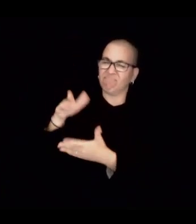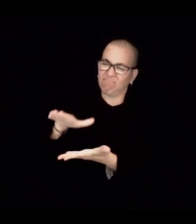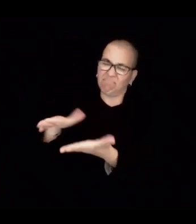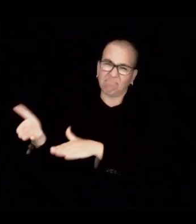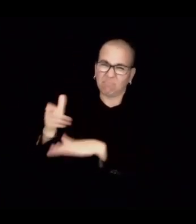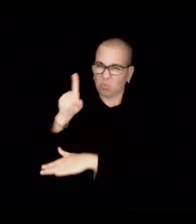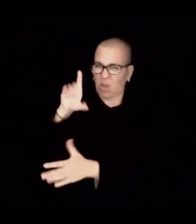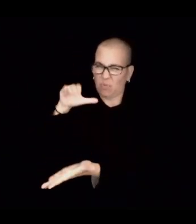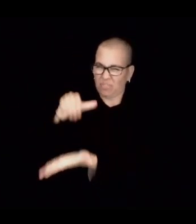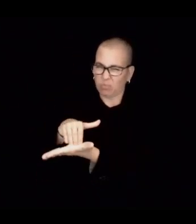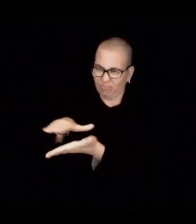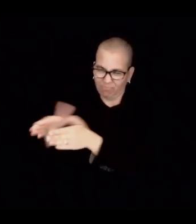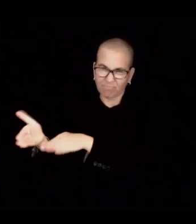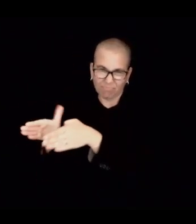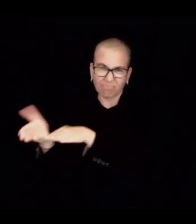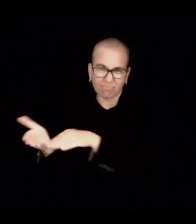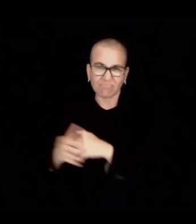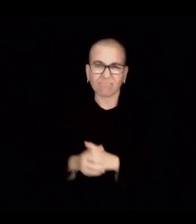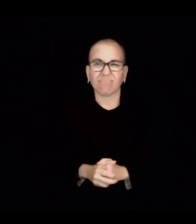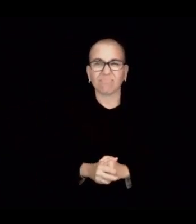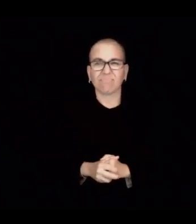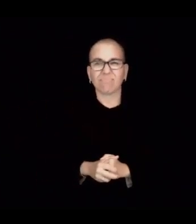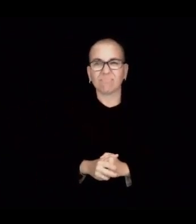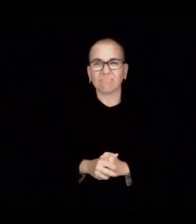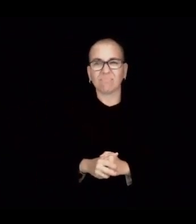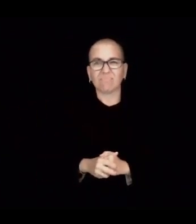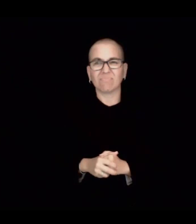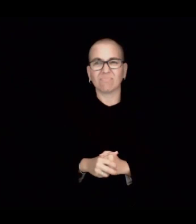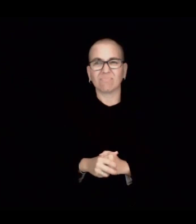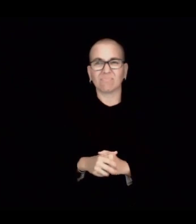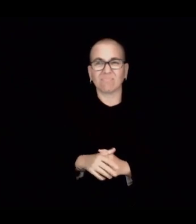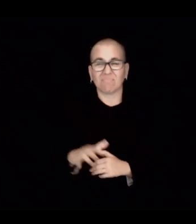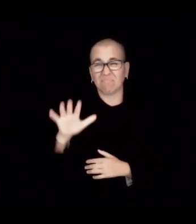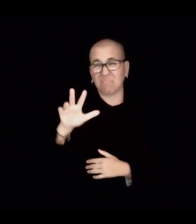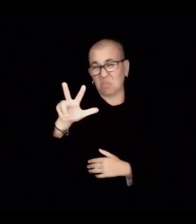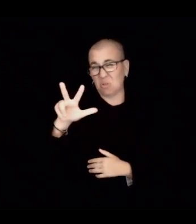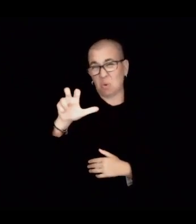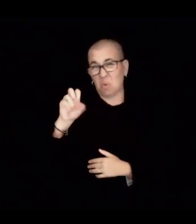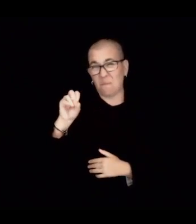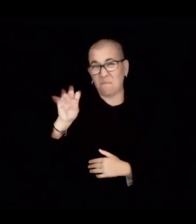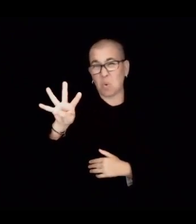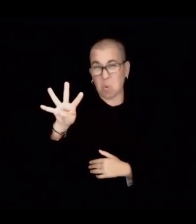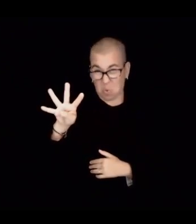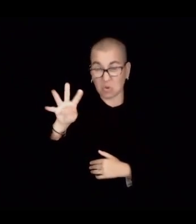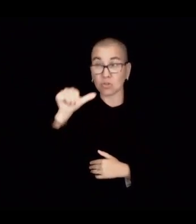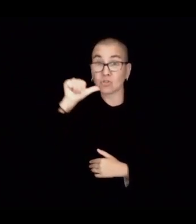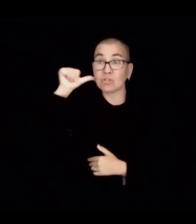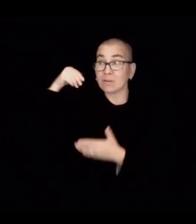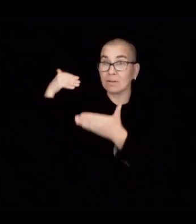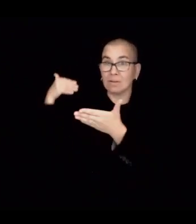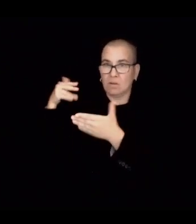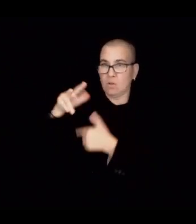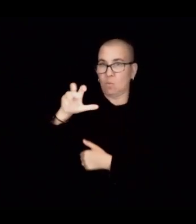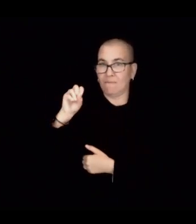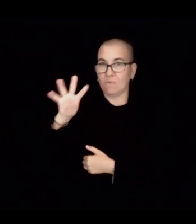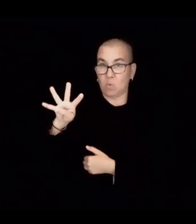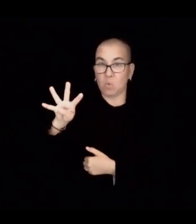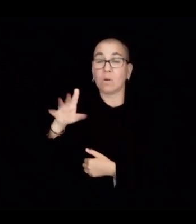cases, up 304 from yesterday. The median age of our cases is 39.8 years old.